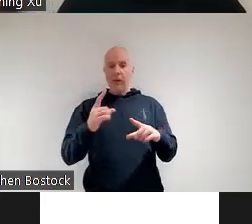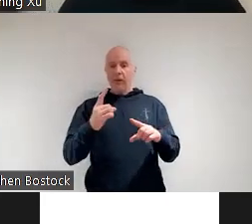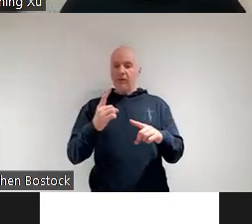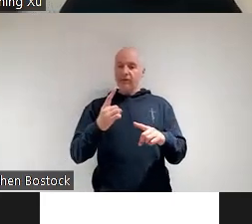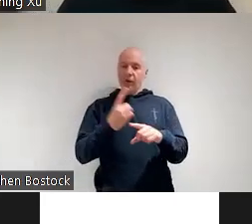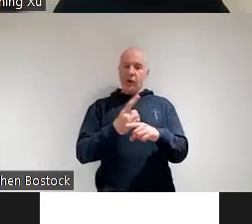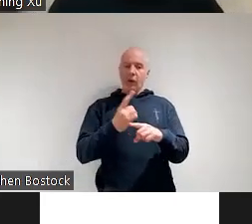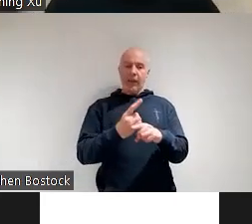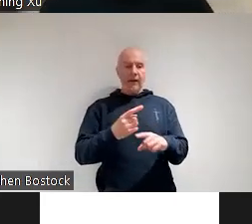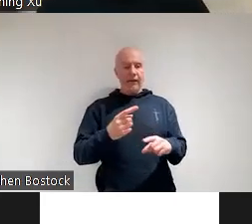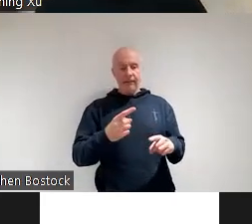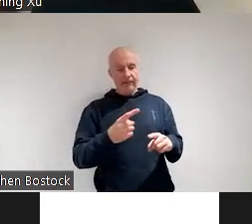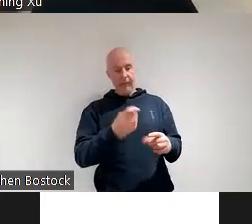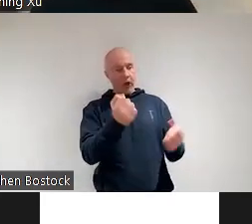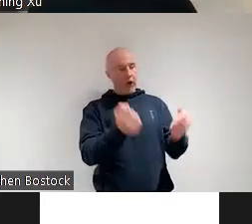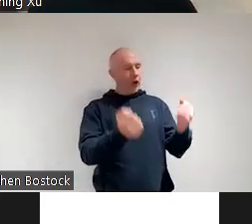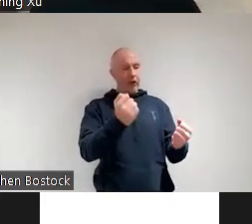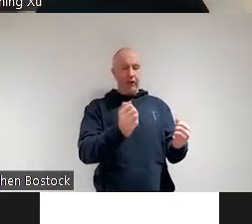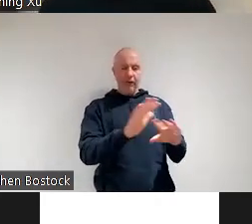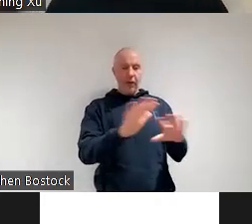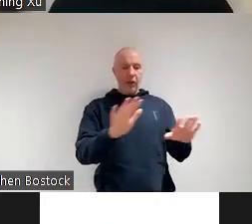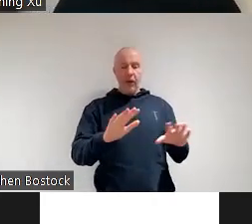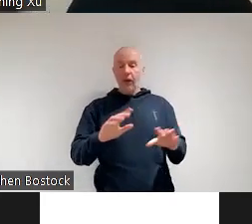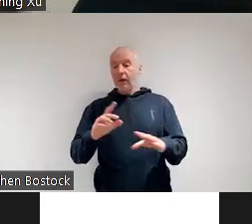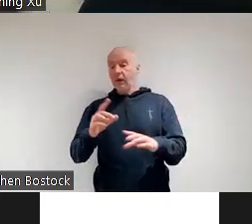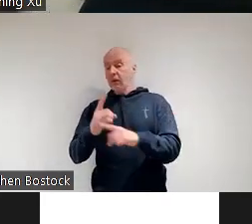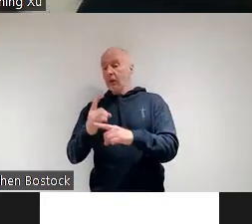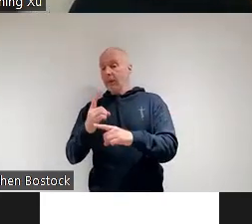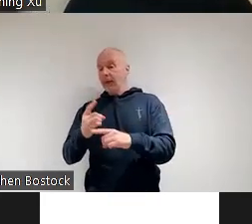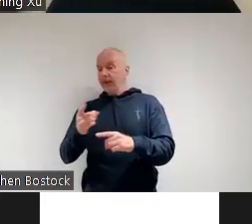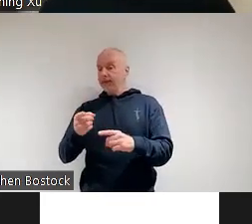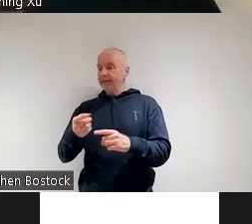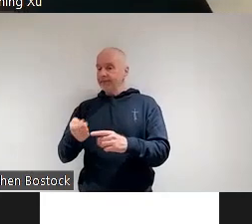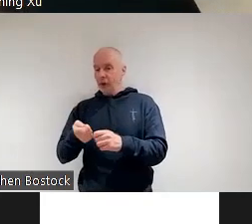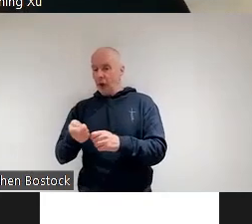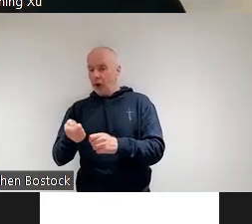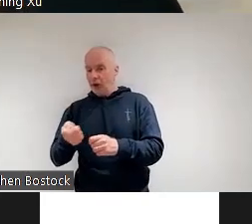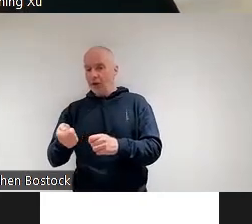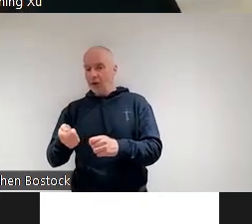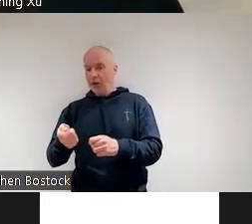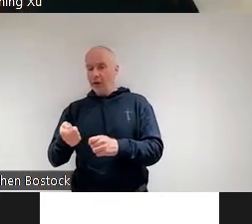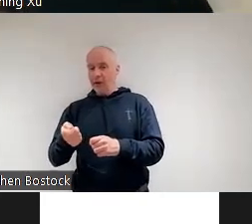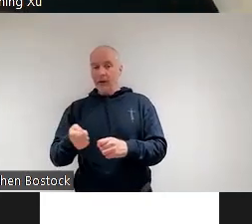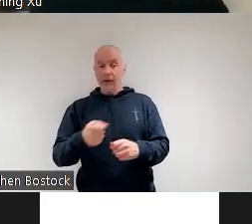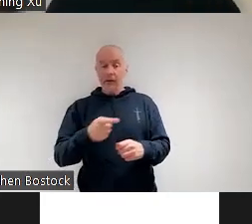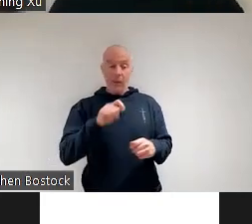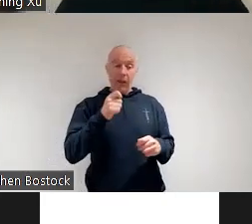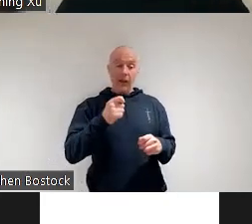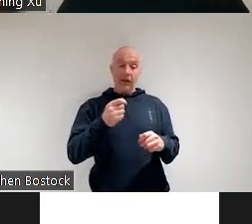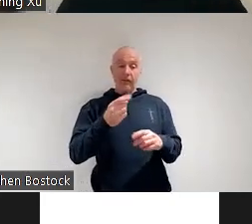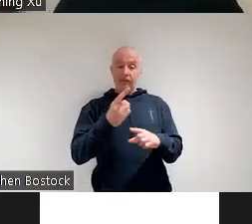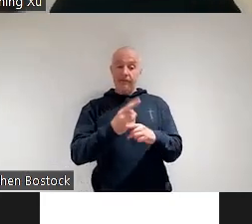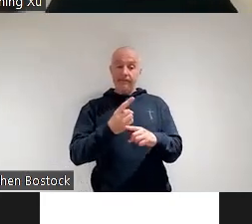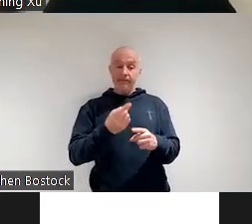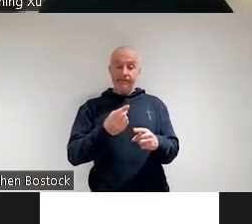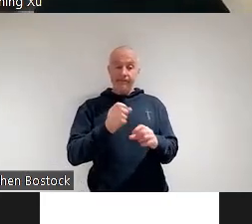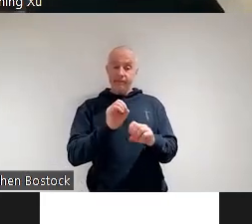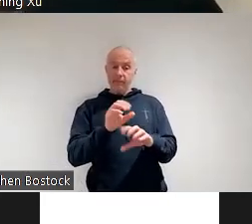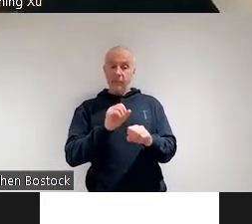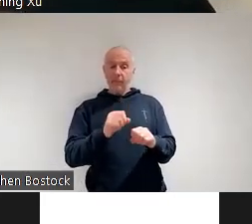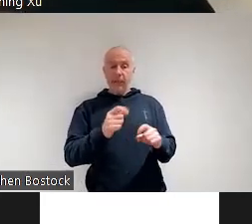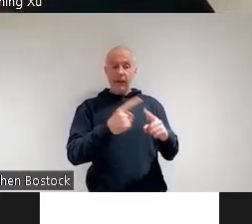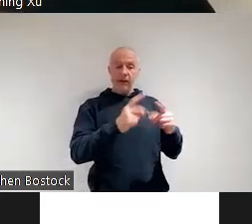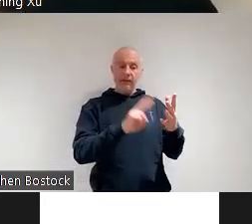only page I will talk about electrical vehicles. And I guess probably if you are interested into electrical vehicles, you'll probably know more than